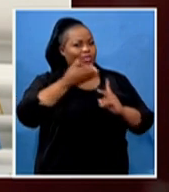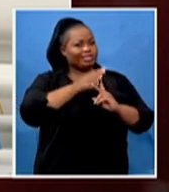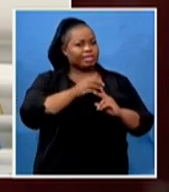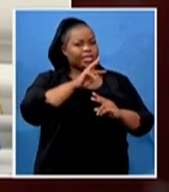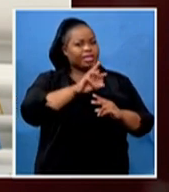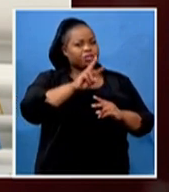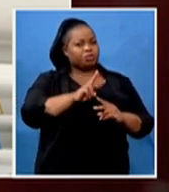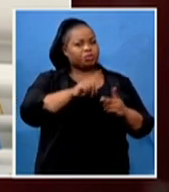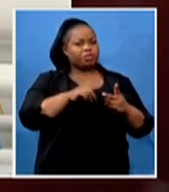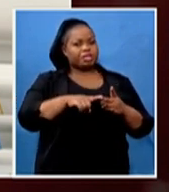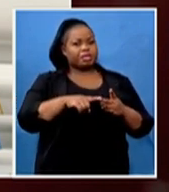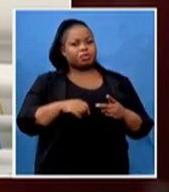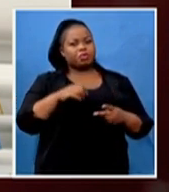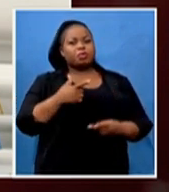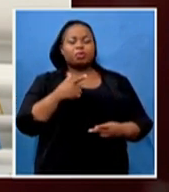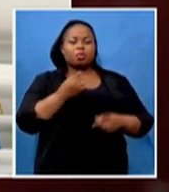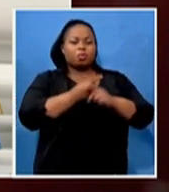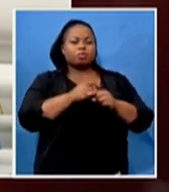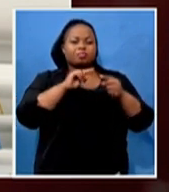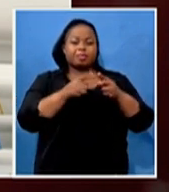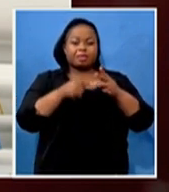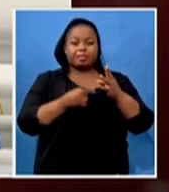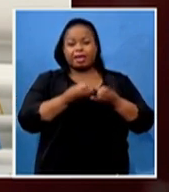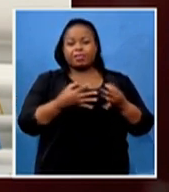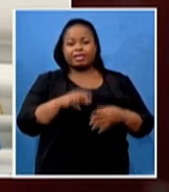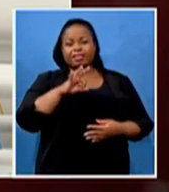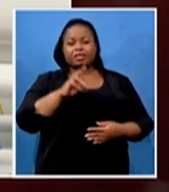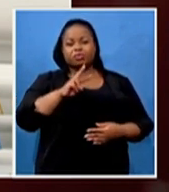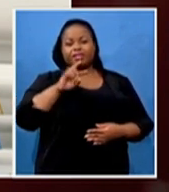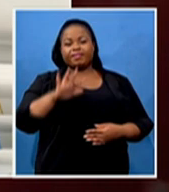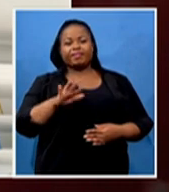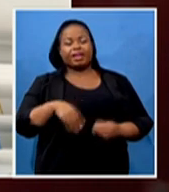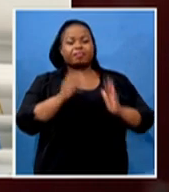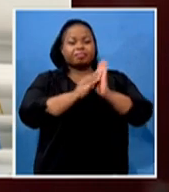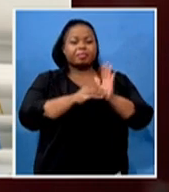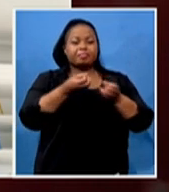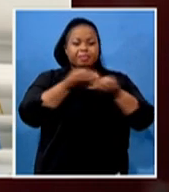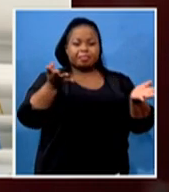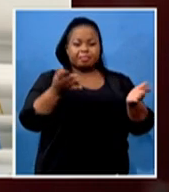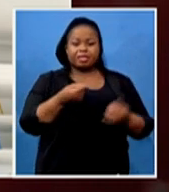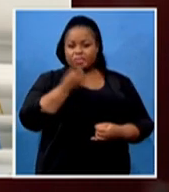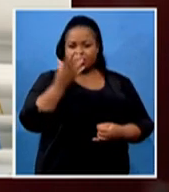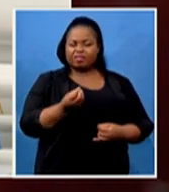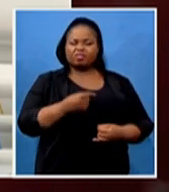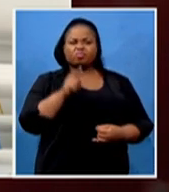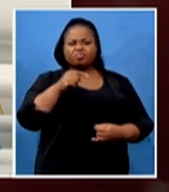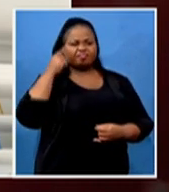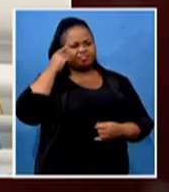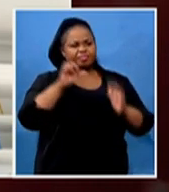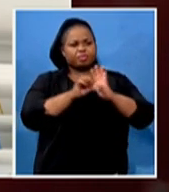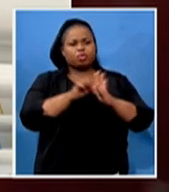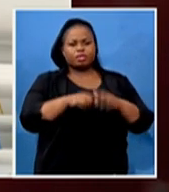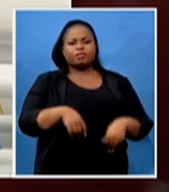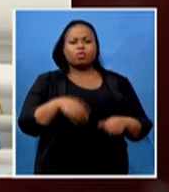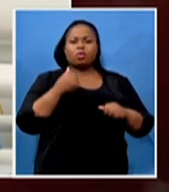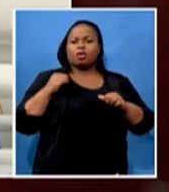with 325 publications under your belt. How important is your academic track record for the post you'll be stepping